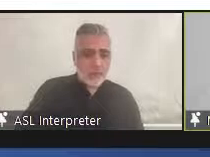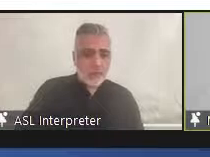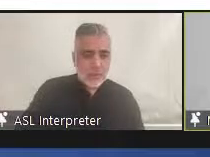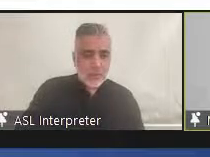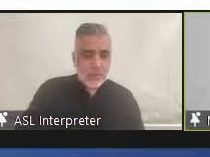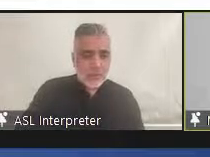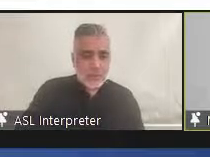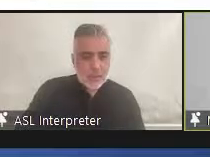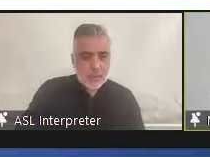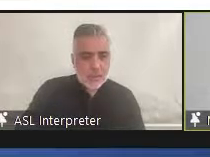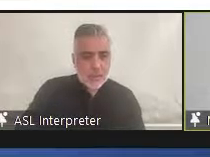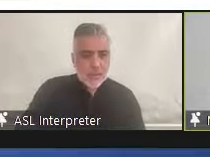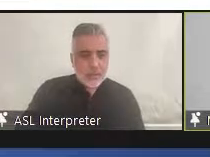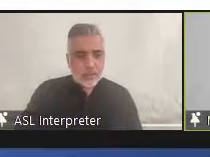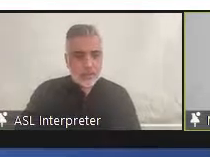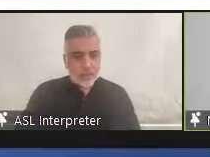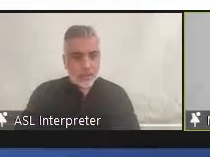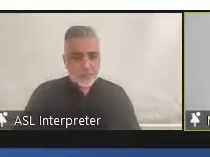What Bangladesh actually did.